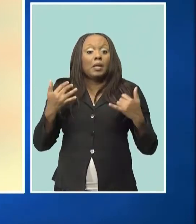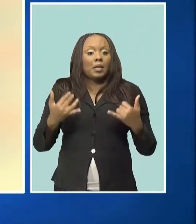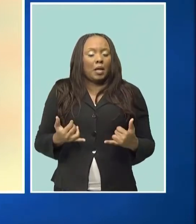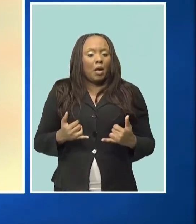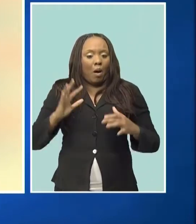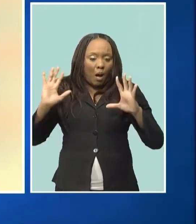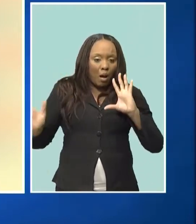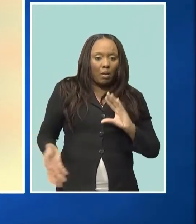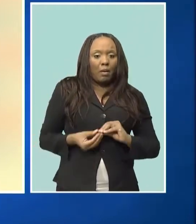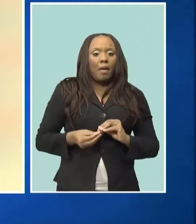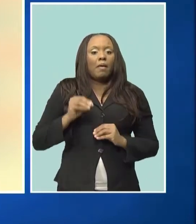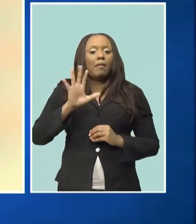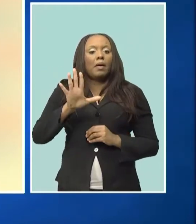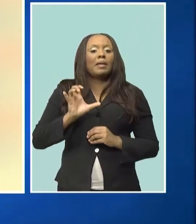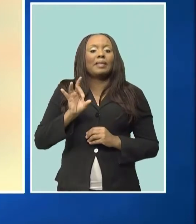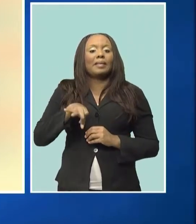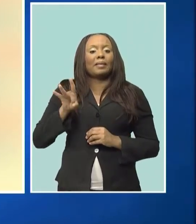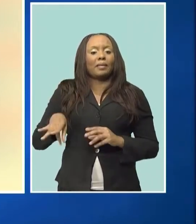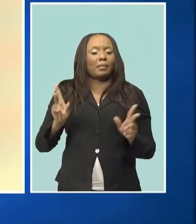tests conducted are